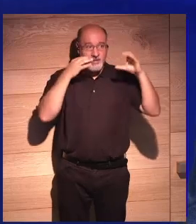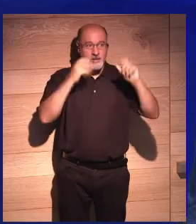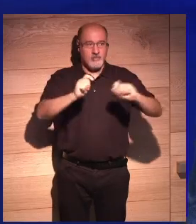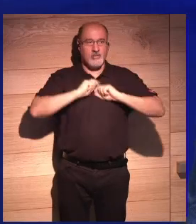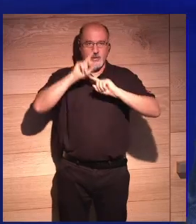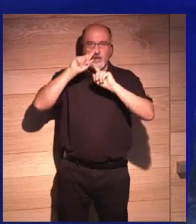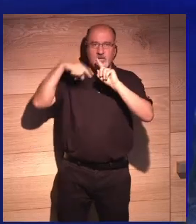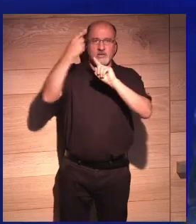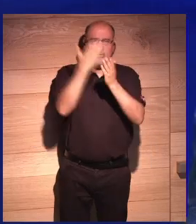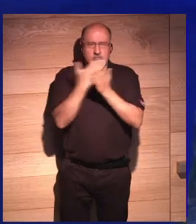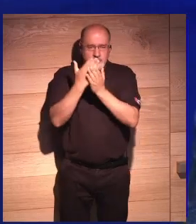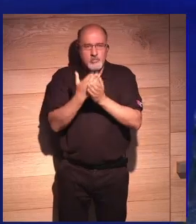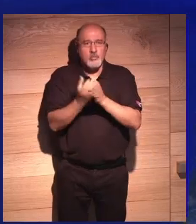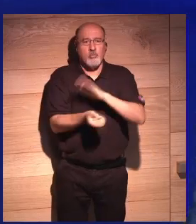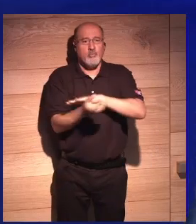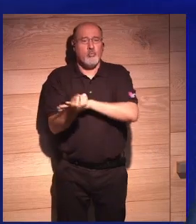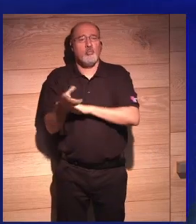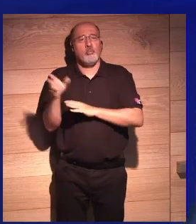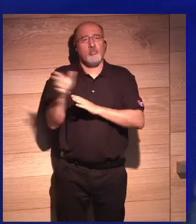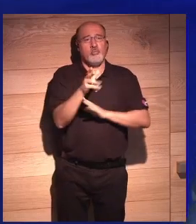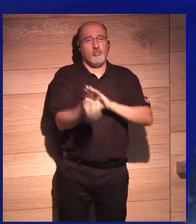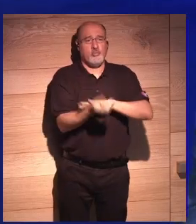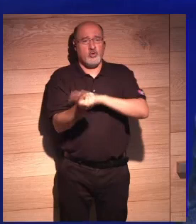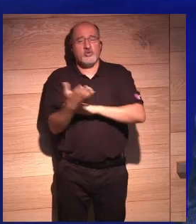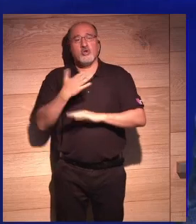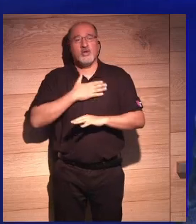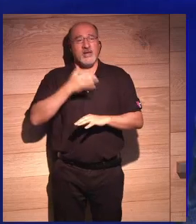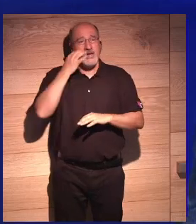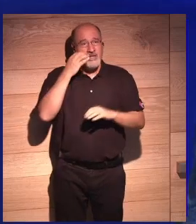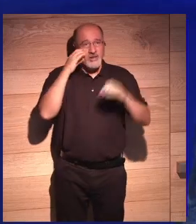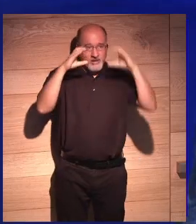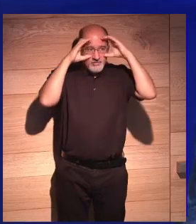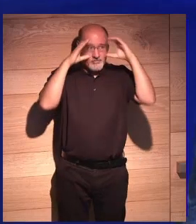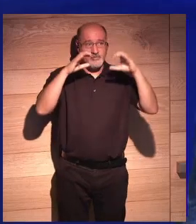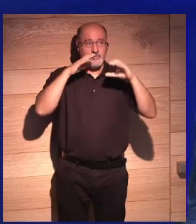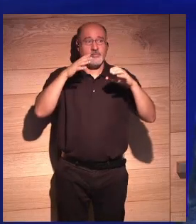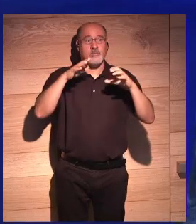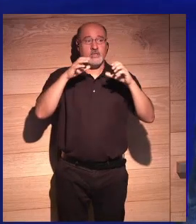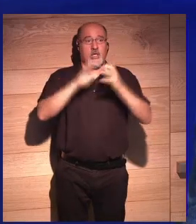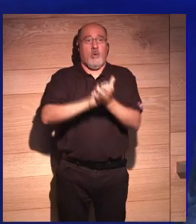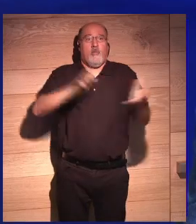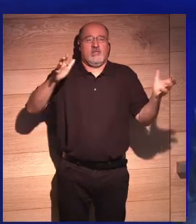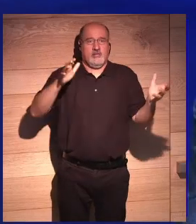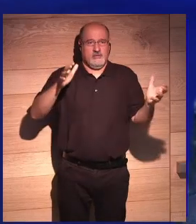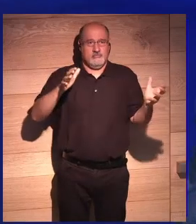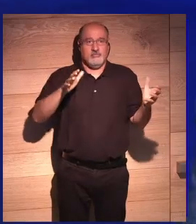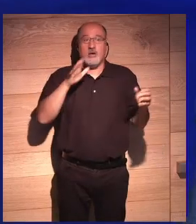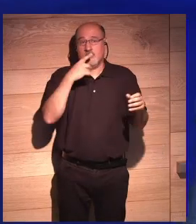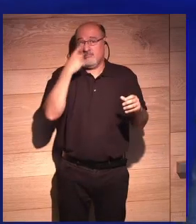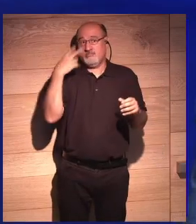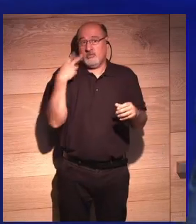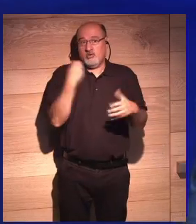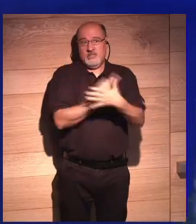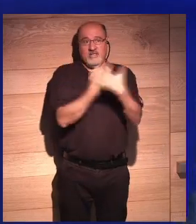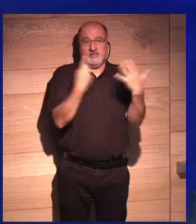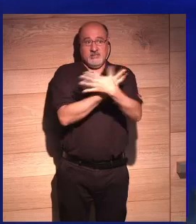me VR goggles, and next year I was studying VR and augmented reality production in 2016, and